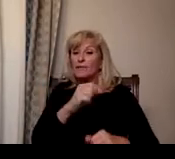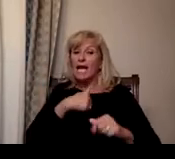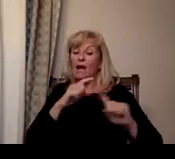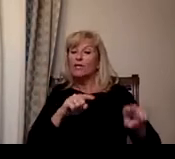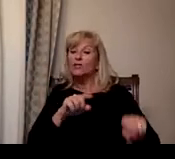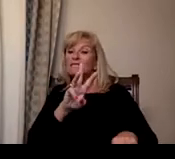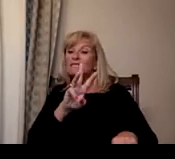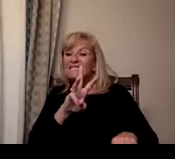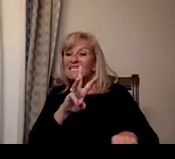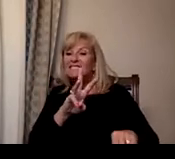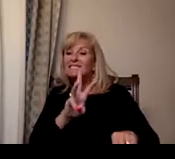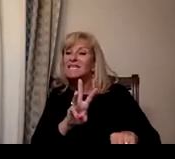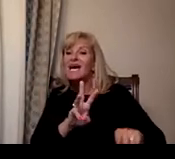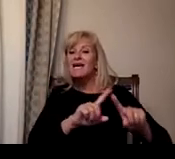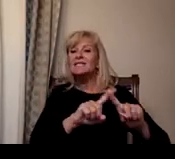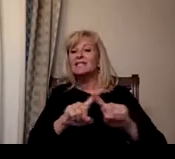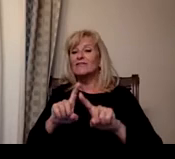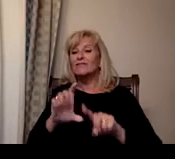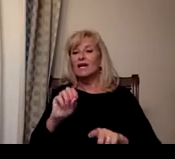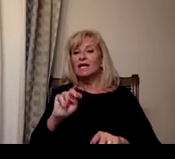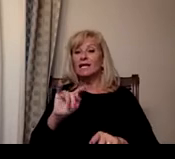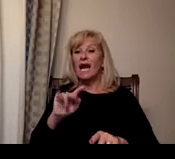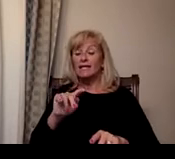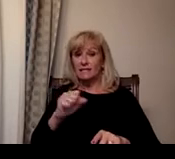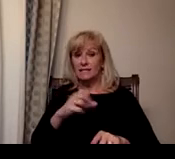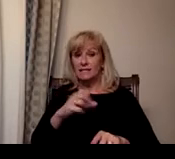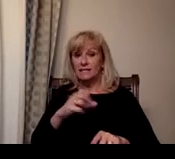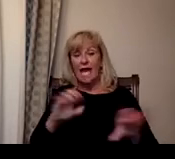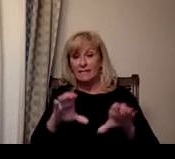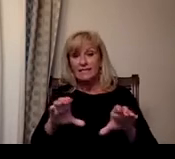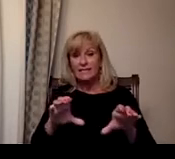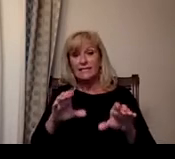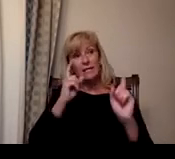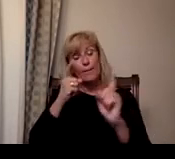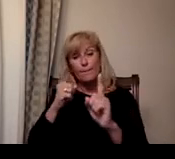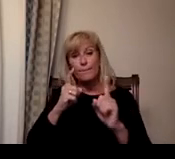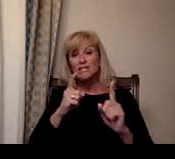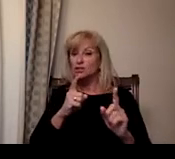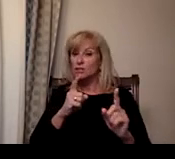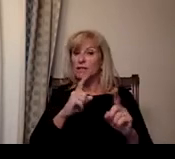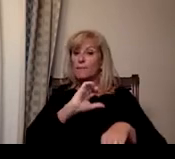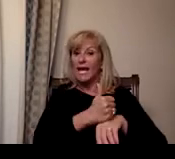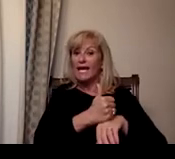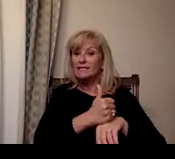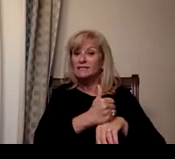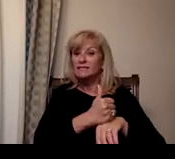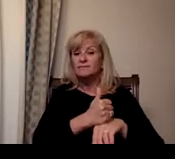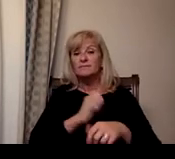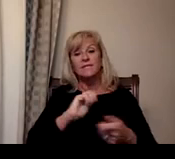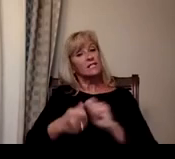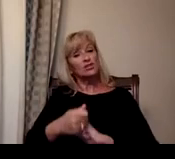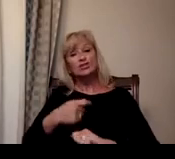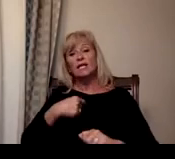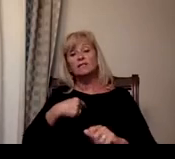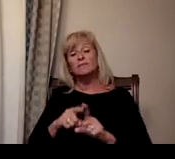different continents and did service-based missions like this. And I can tell you, it has changed me as a